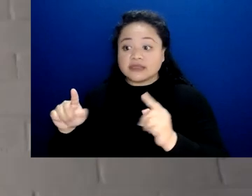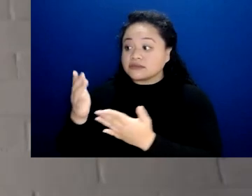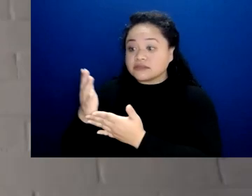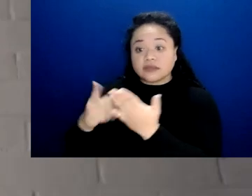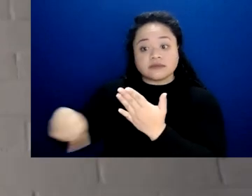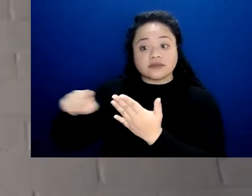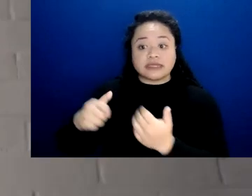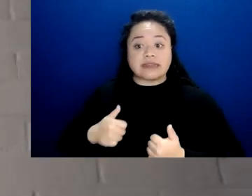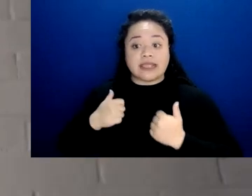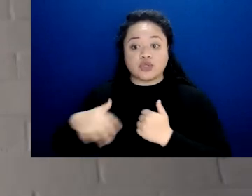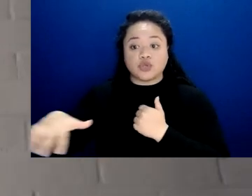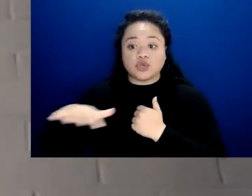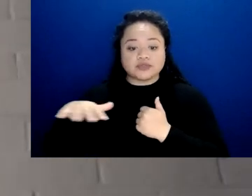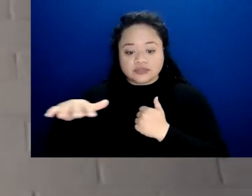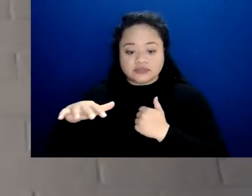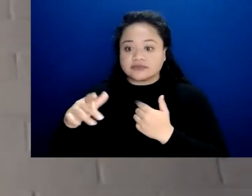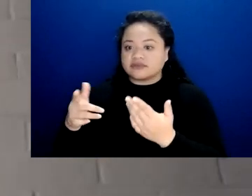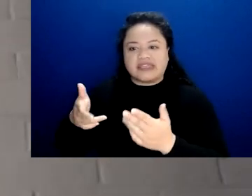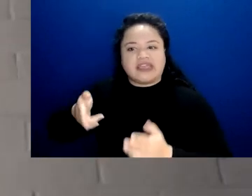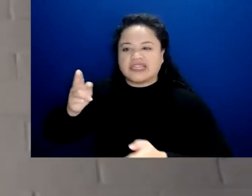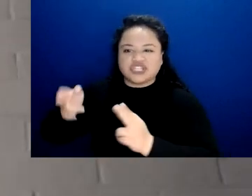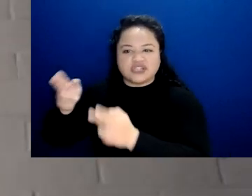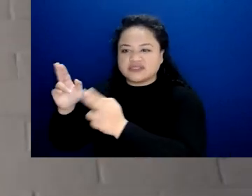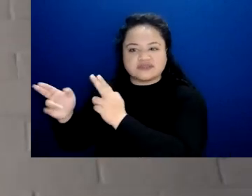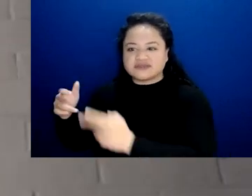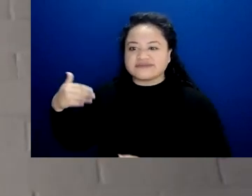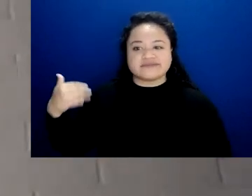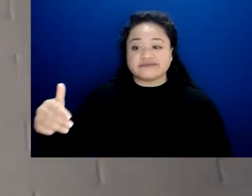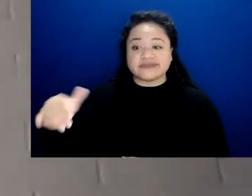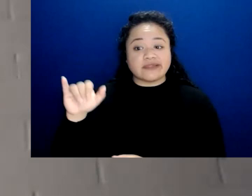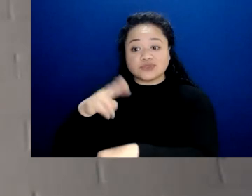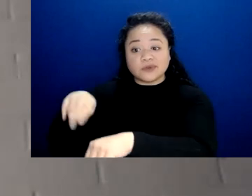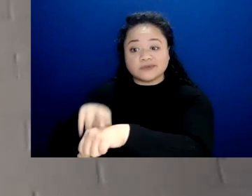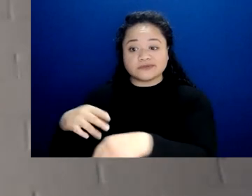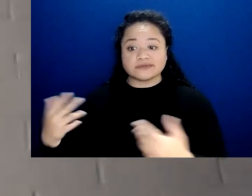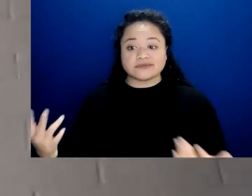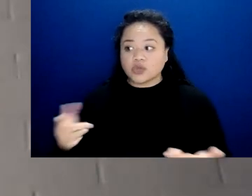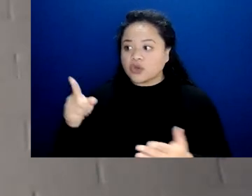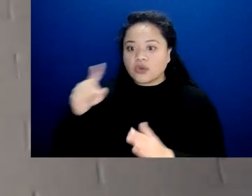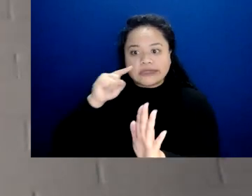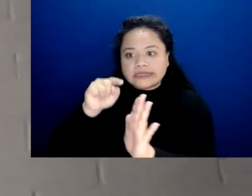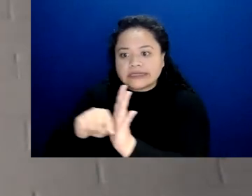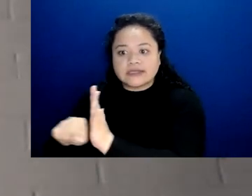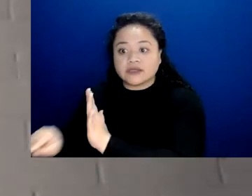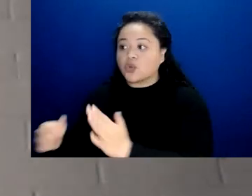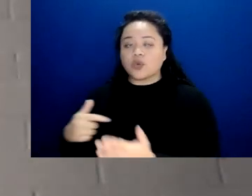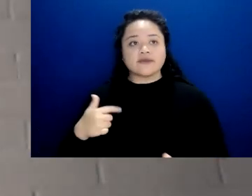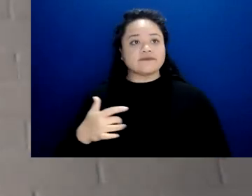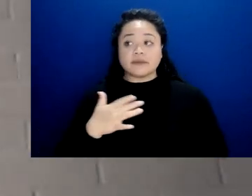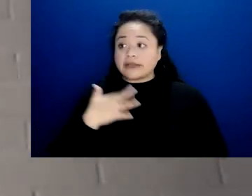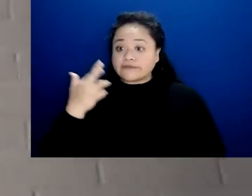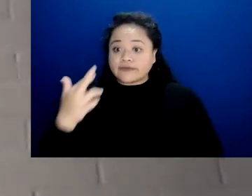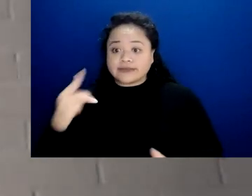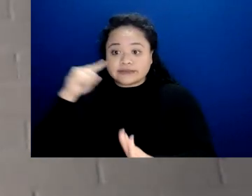were, you know, constant, you know, gunshots and homicides, where the death of friends was just a very